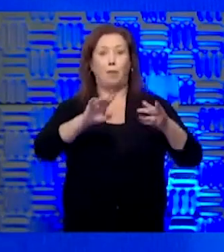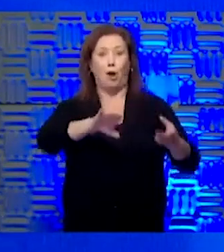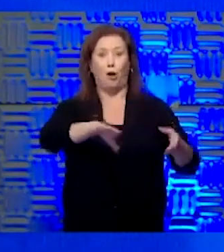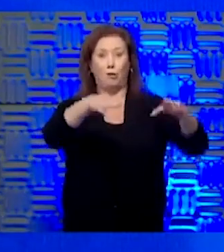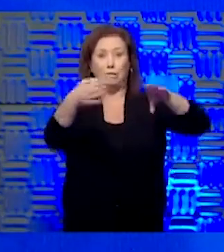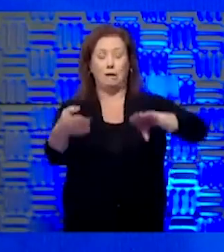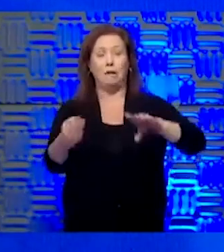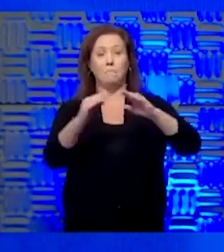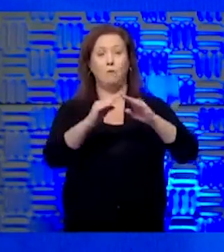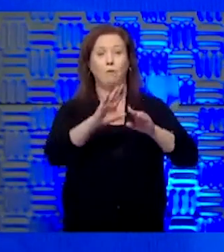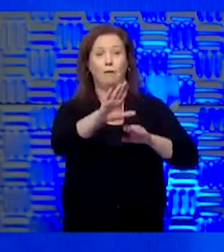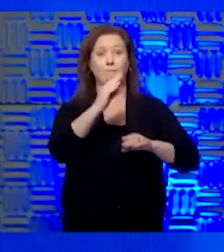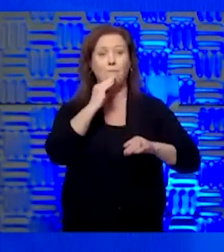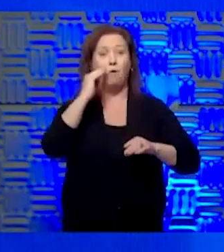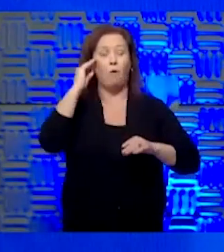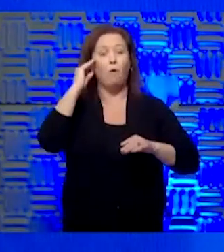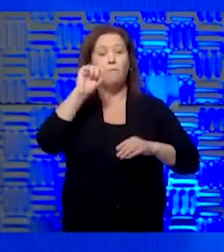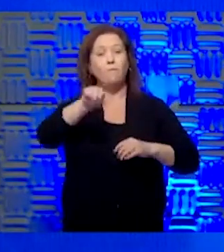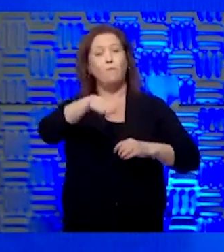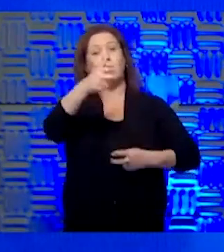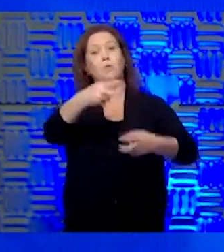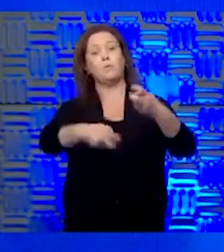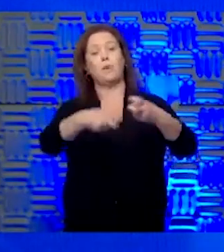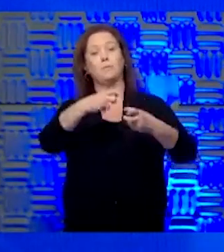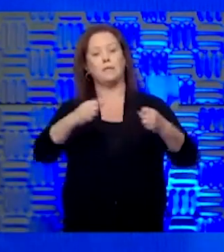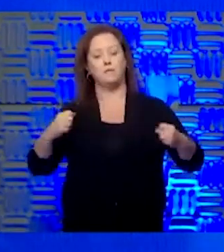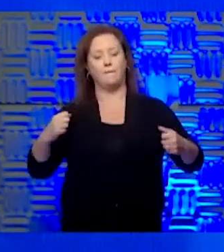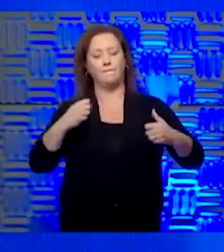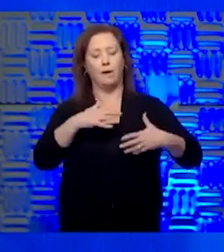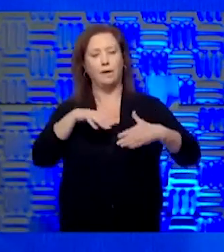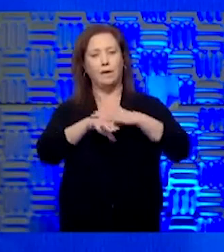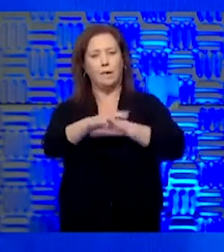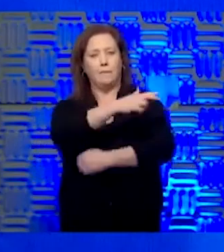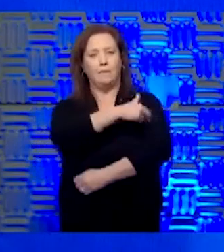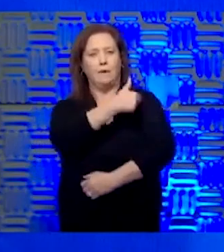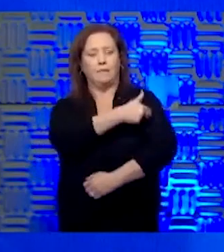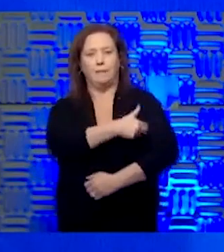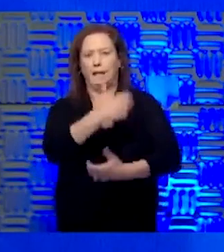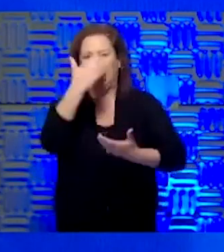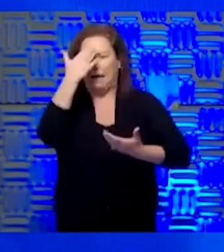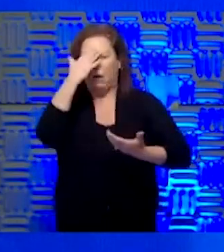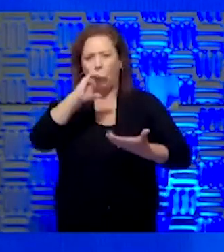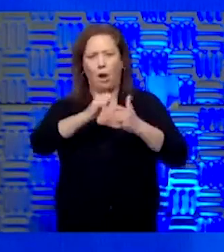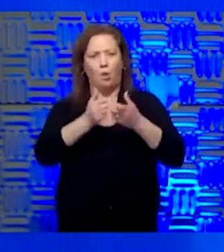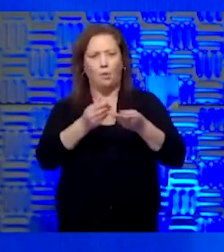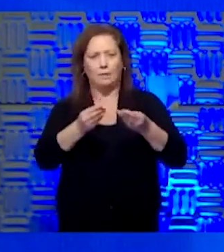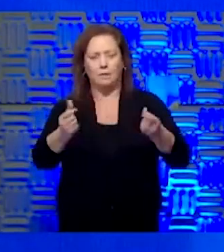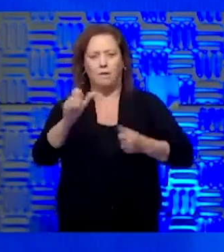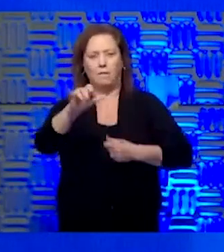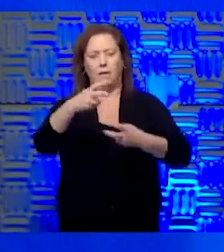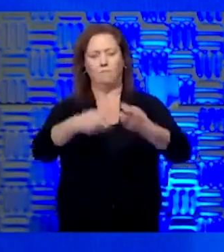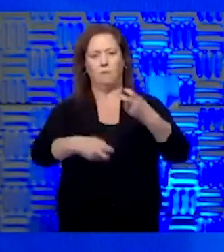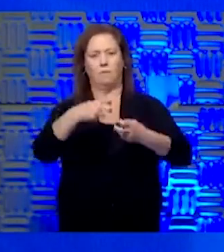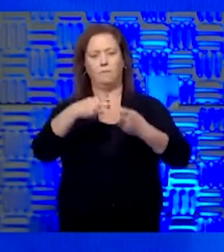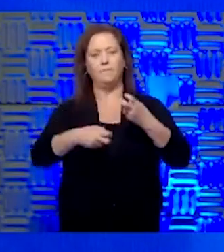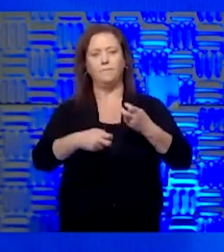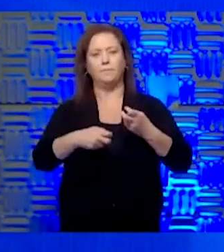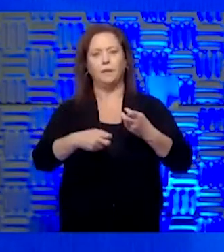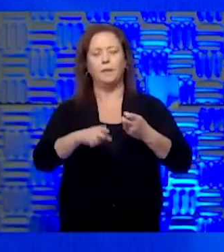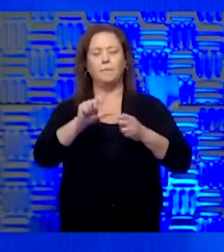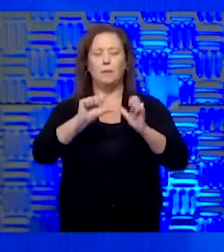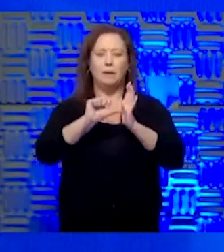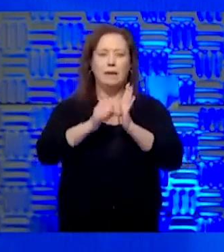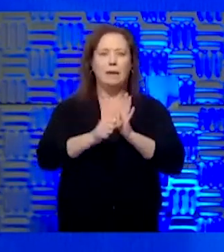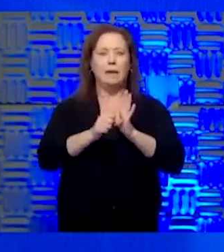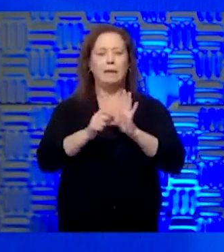more frequently at home from these other problems. They're just afraid to go in the hospital. I don't know how we solve for that other than to staying on this message